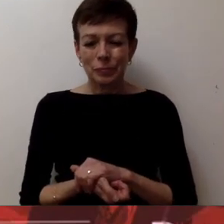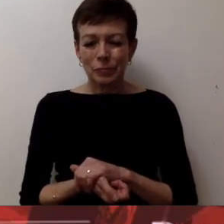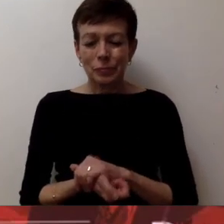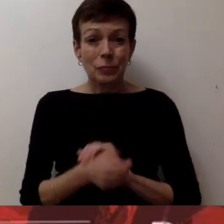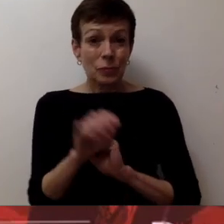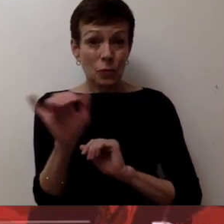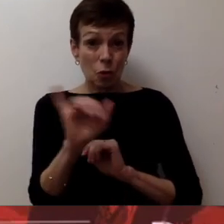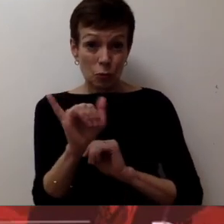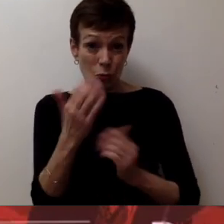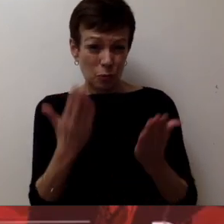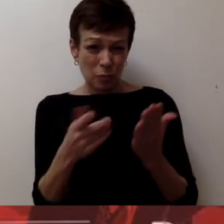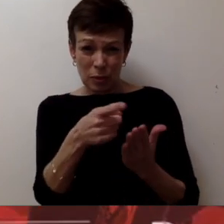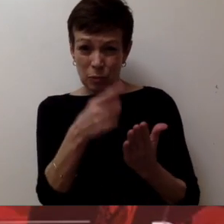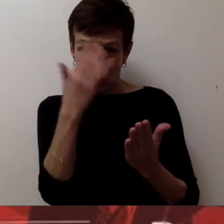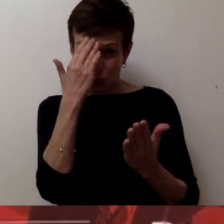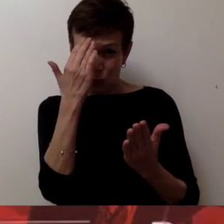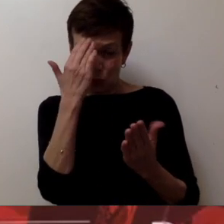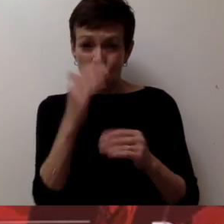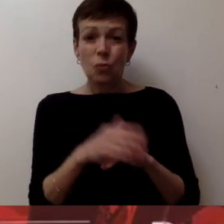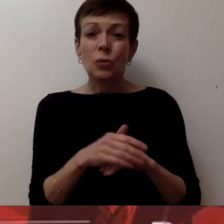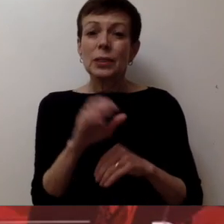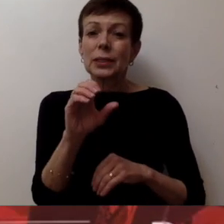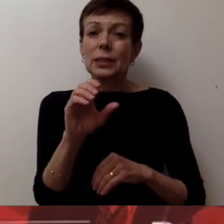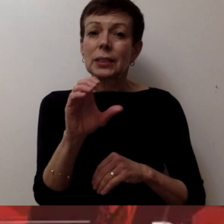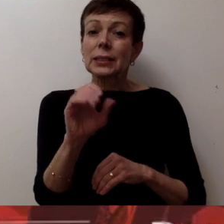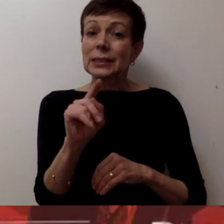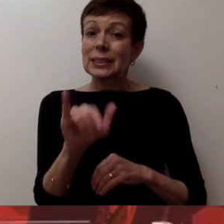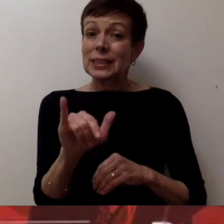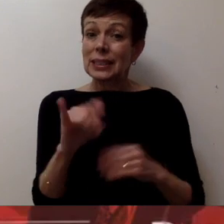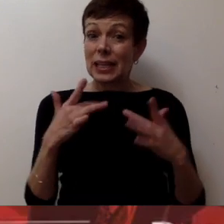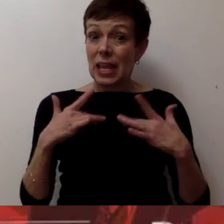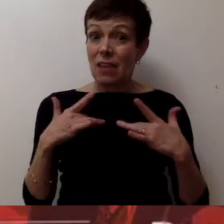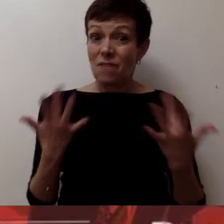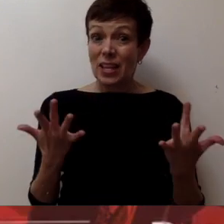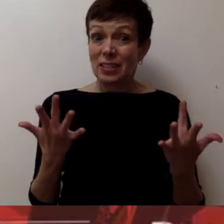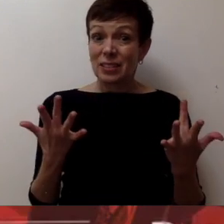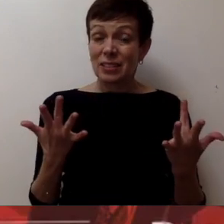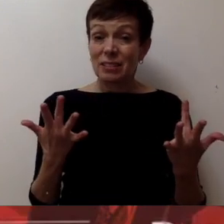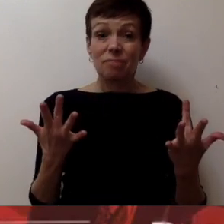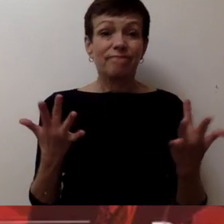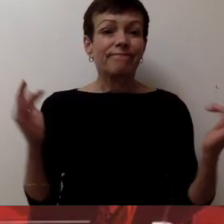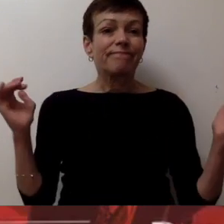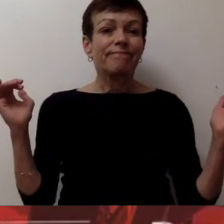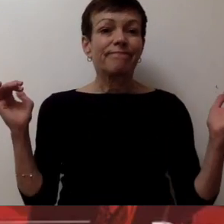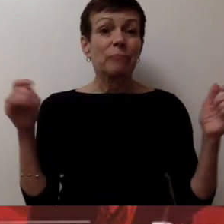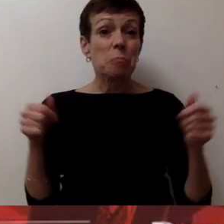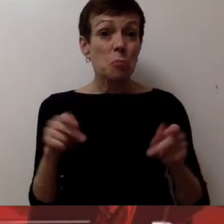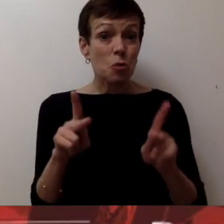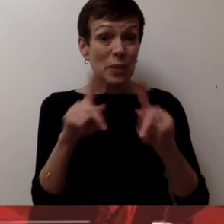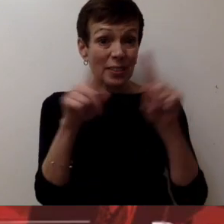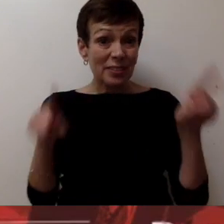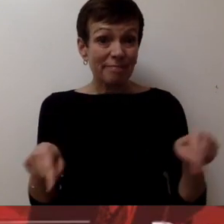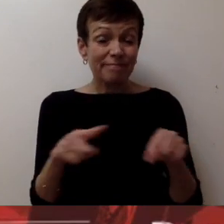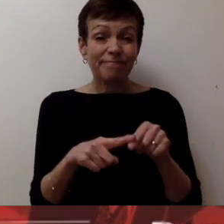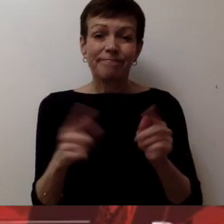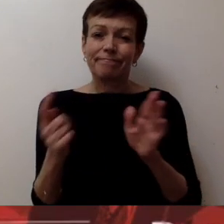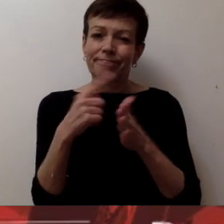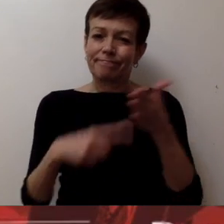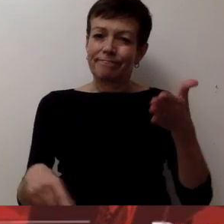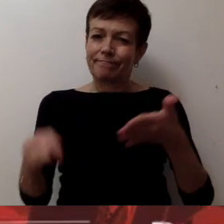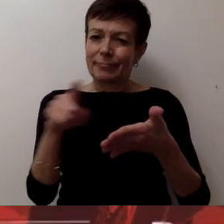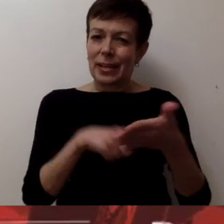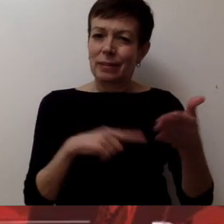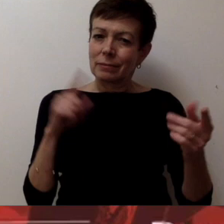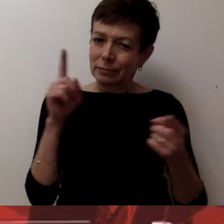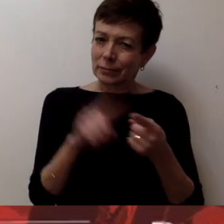Additionally, as you may be aware already, the city has suspended event permits up until June 30th. Existing event permits